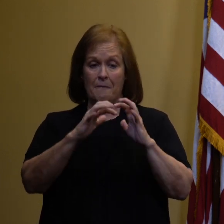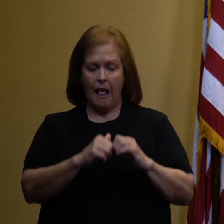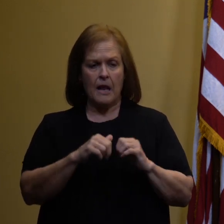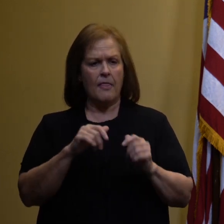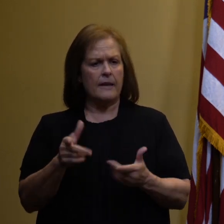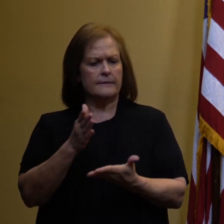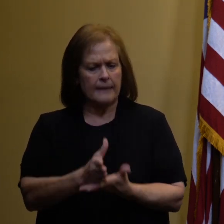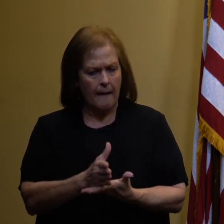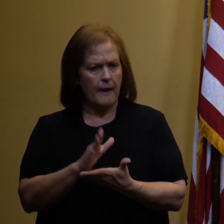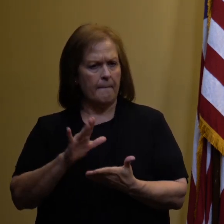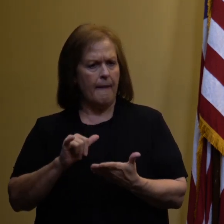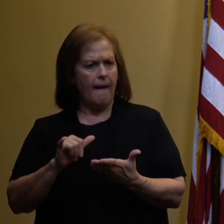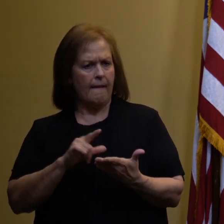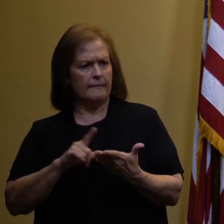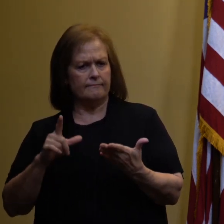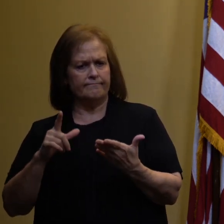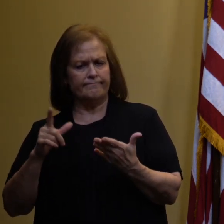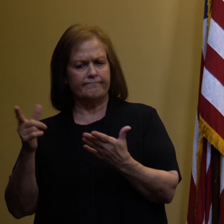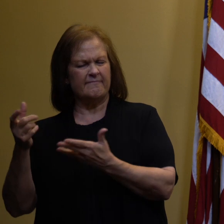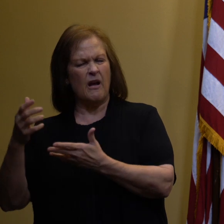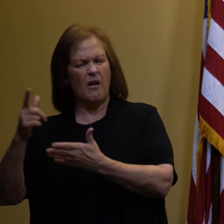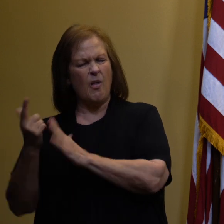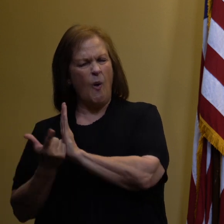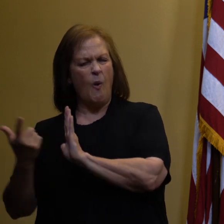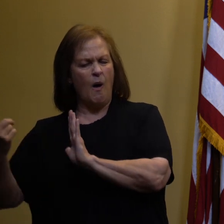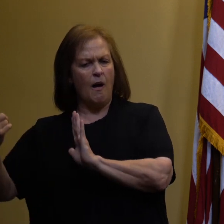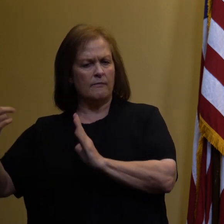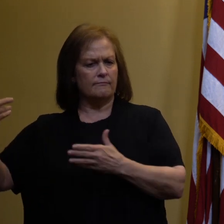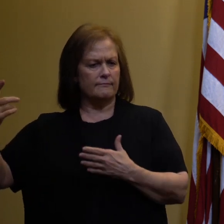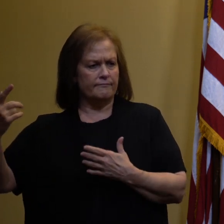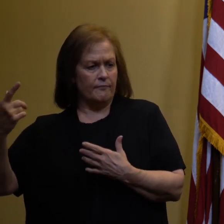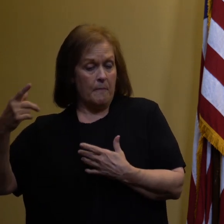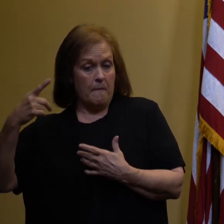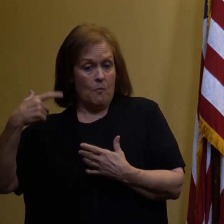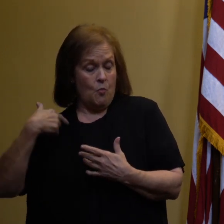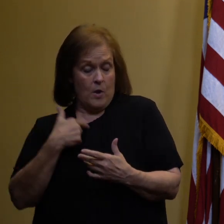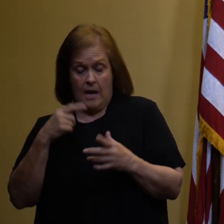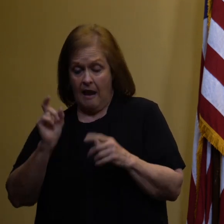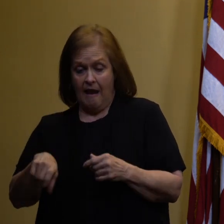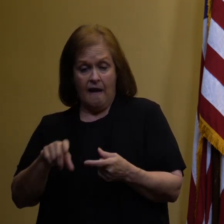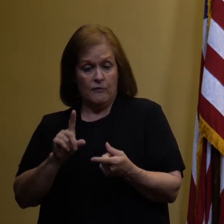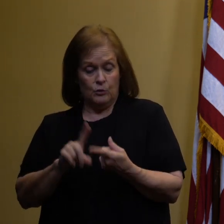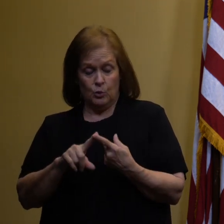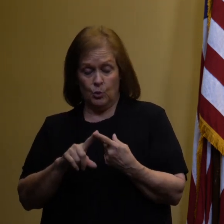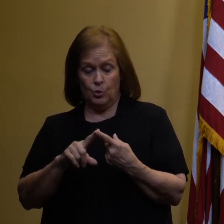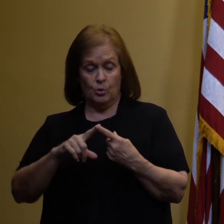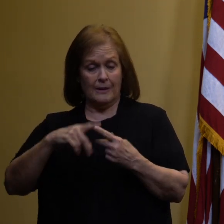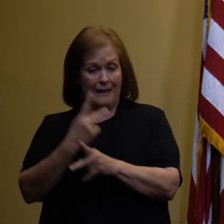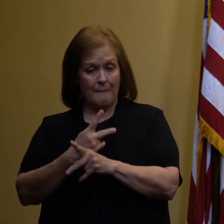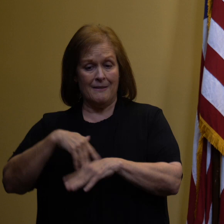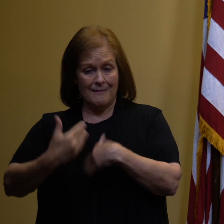was stopped by litigation. But we always kept forward, and as a result of that, buildings are coming